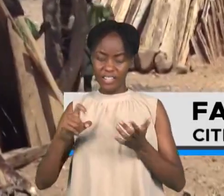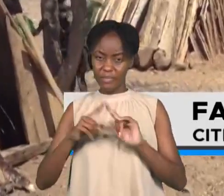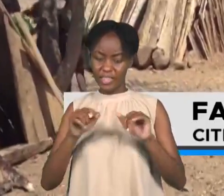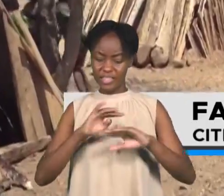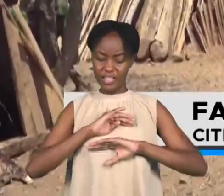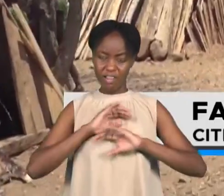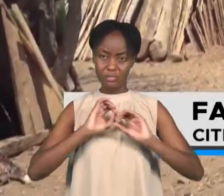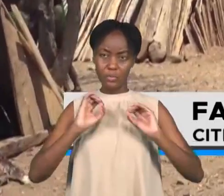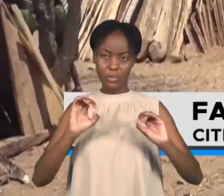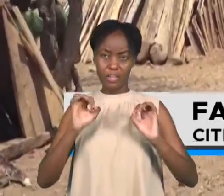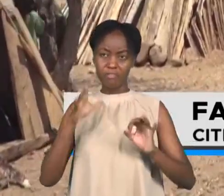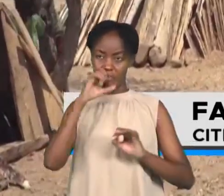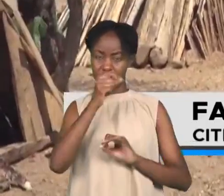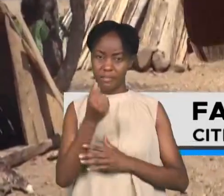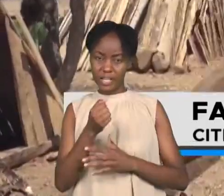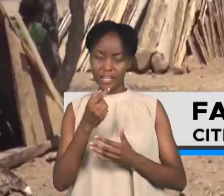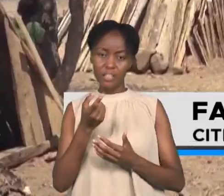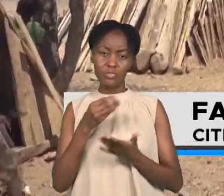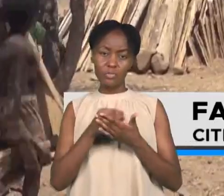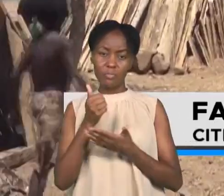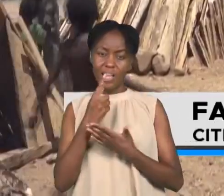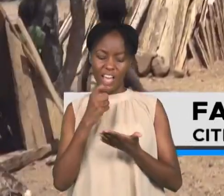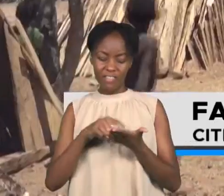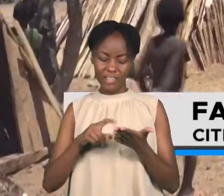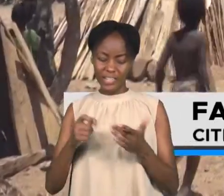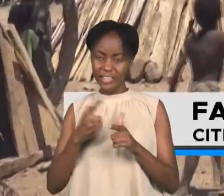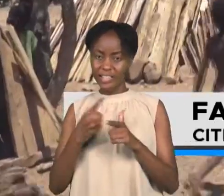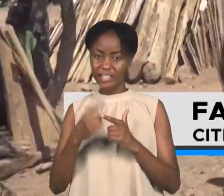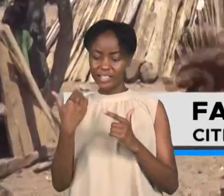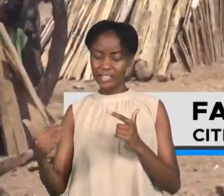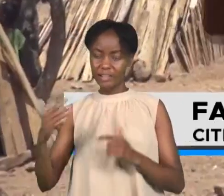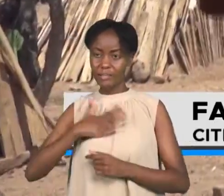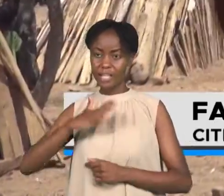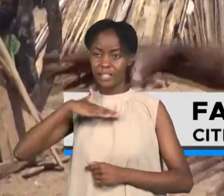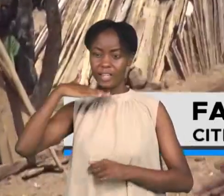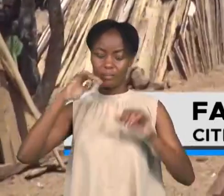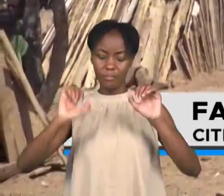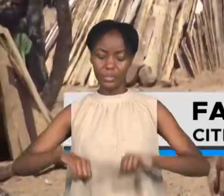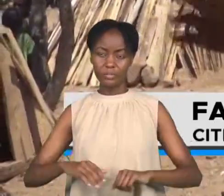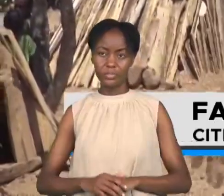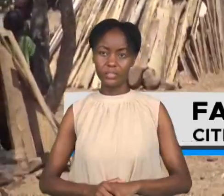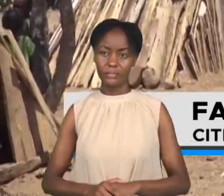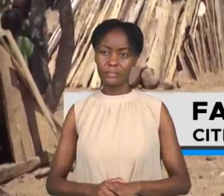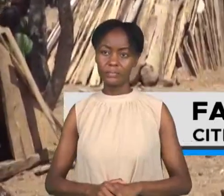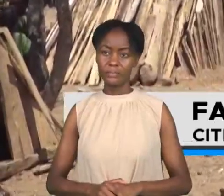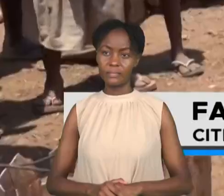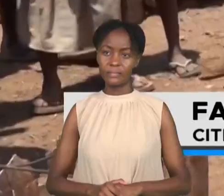And if we don't have money to buy rice, our children die from famine. The